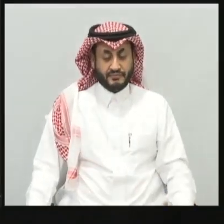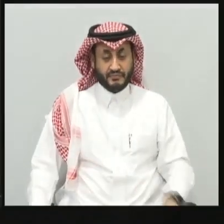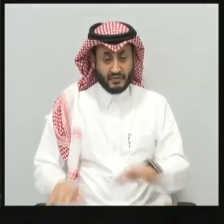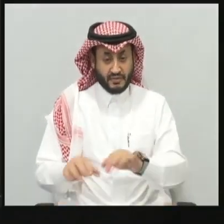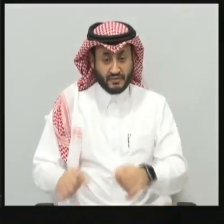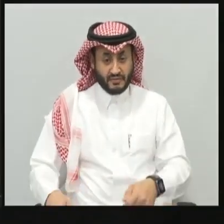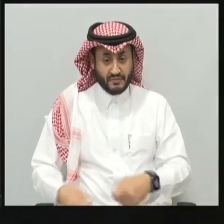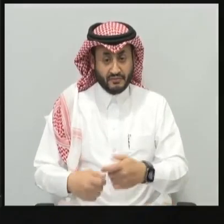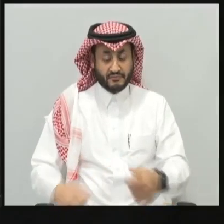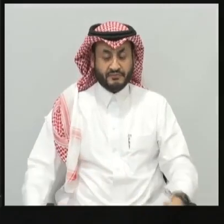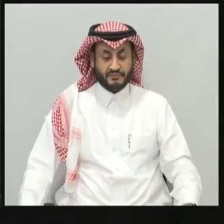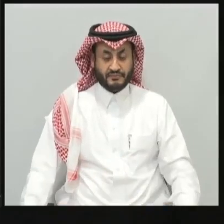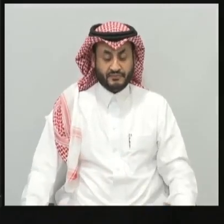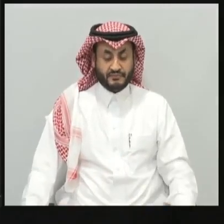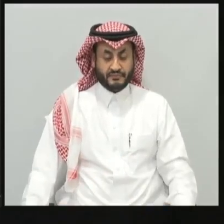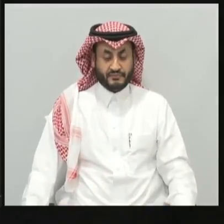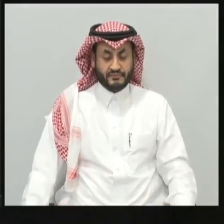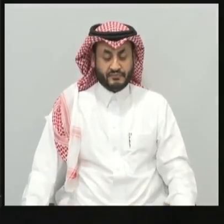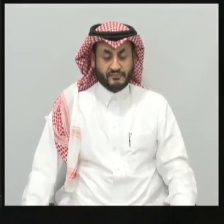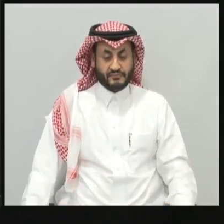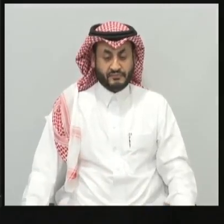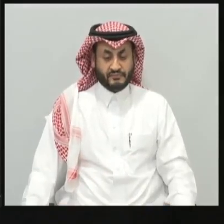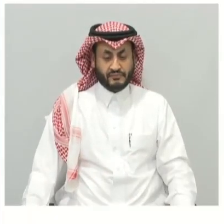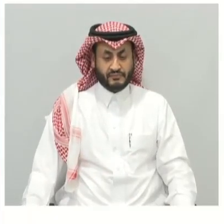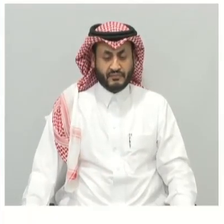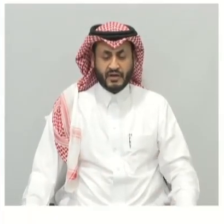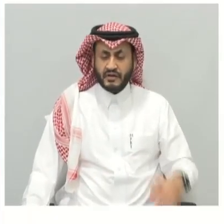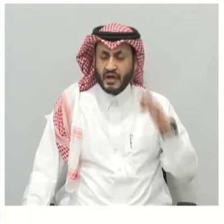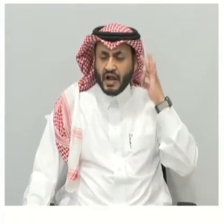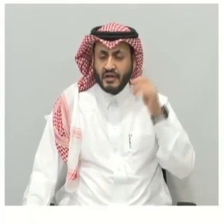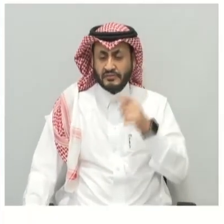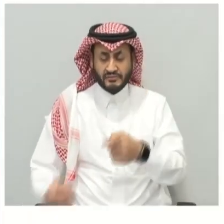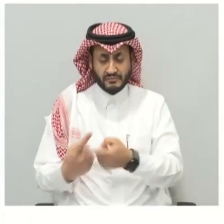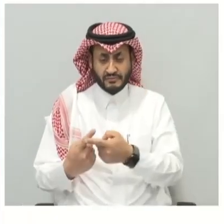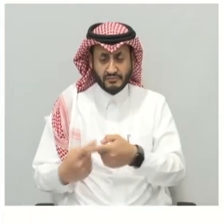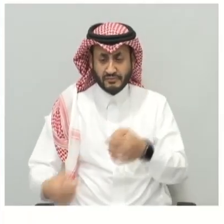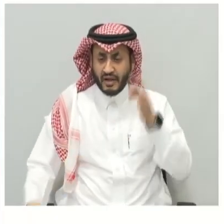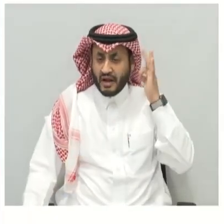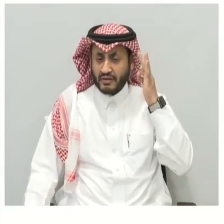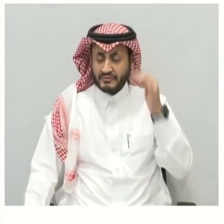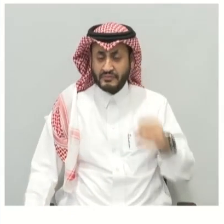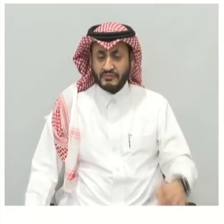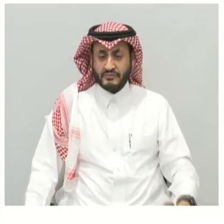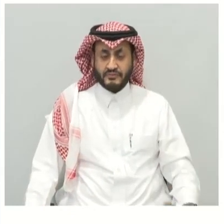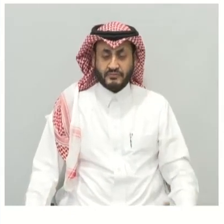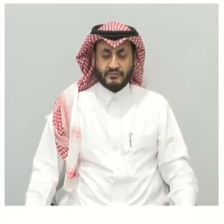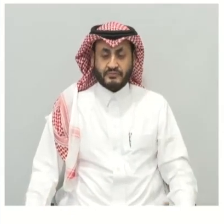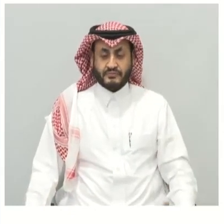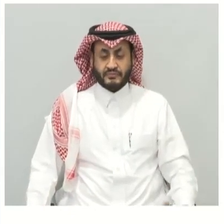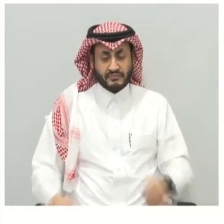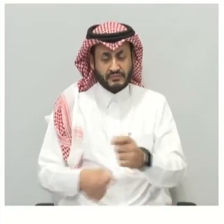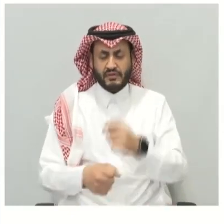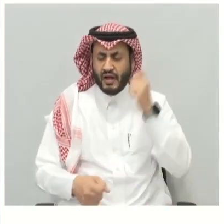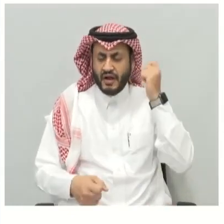them for something useful. For example, the MP3 player, we use the MP3 player if we want to listen